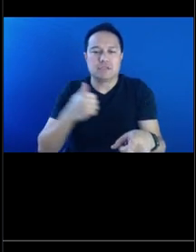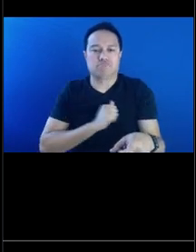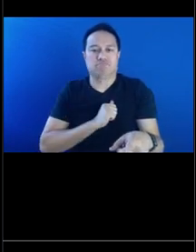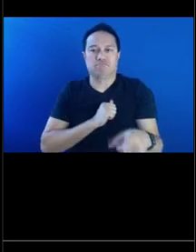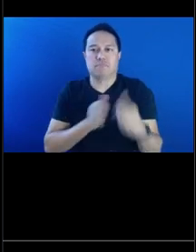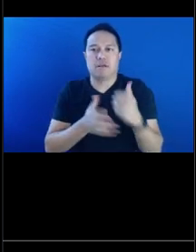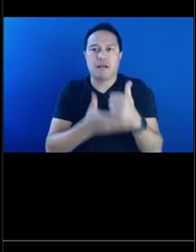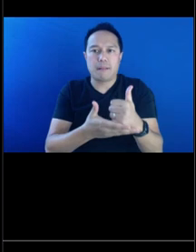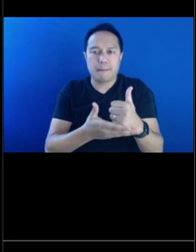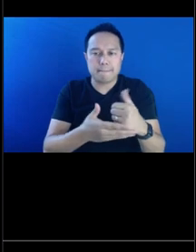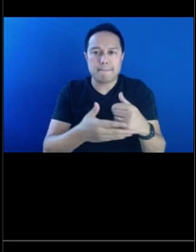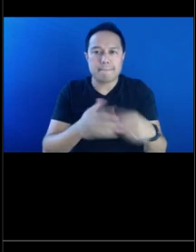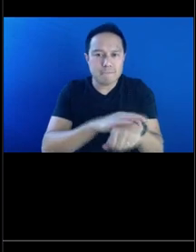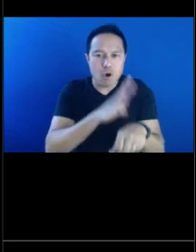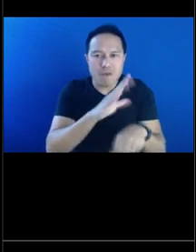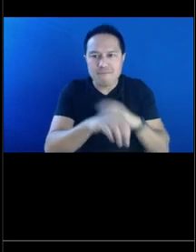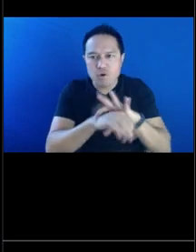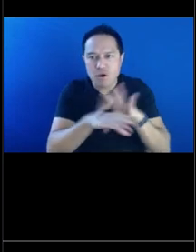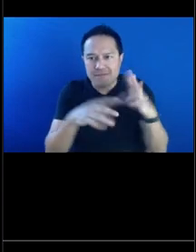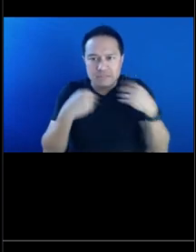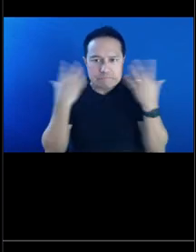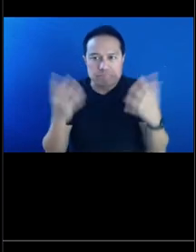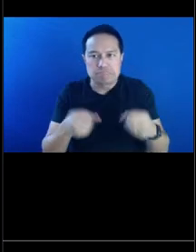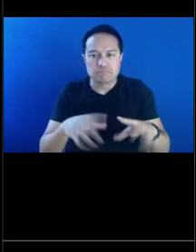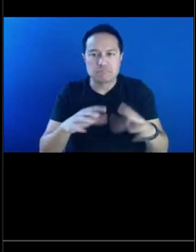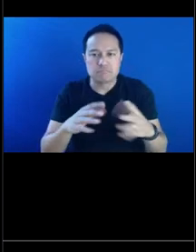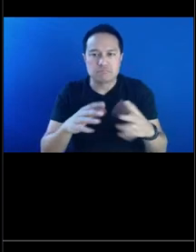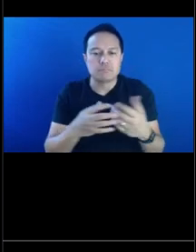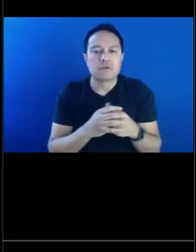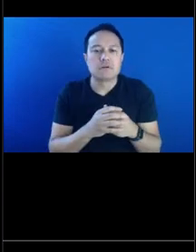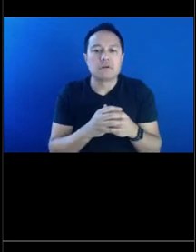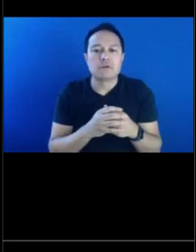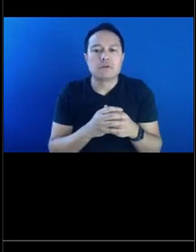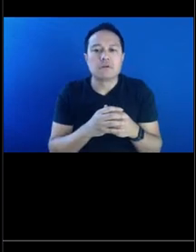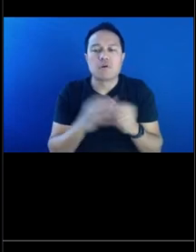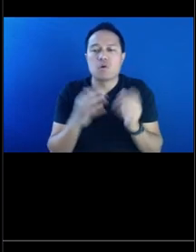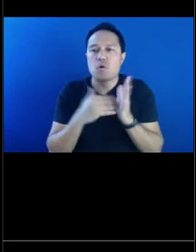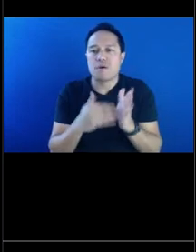becomes too dangerous. A lot of time in the main Hawaiian